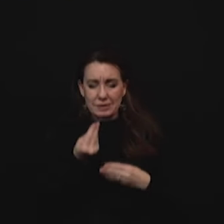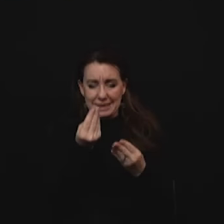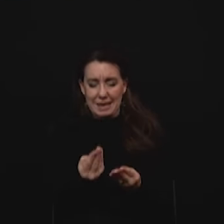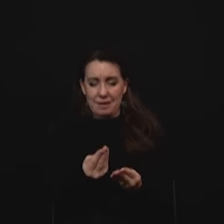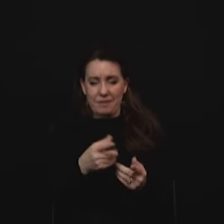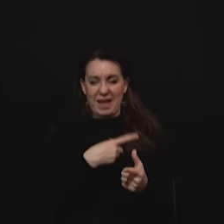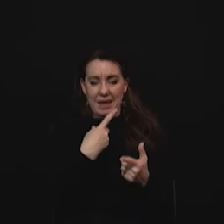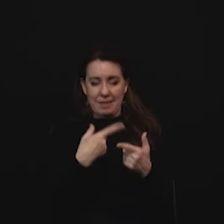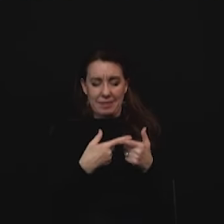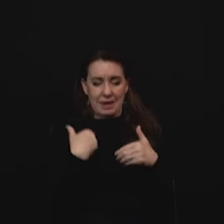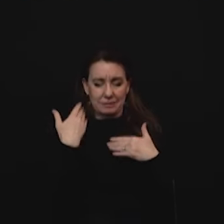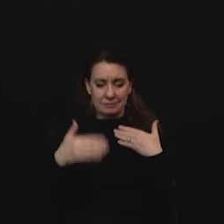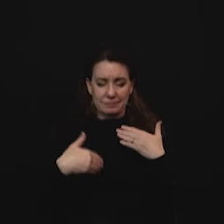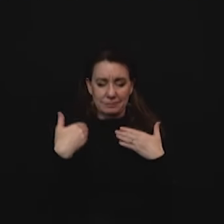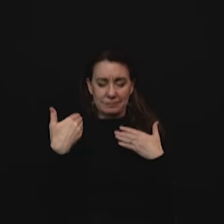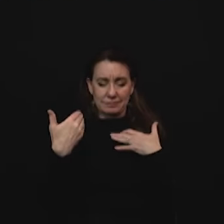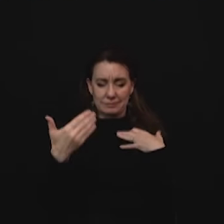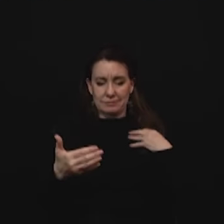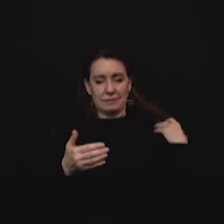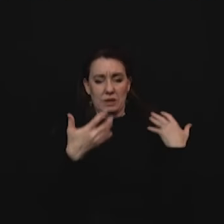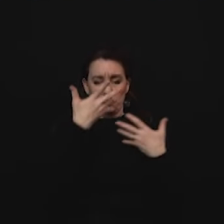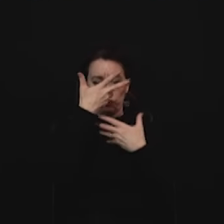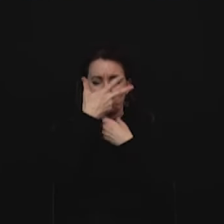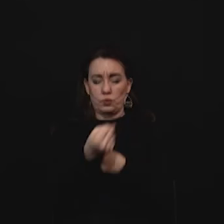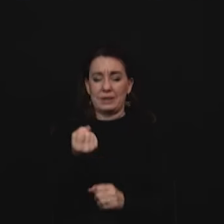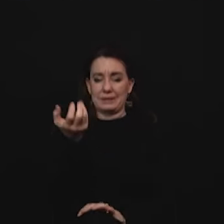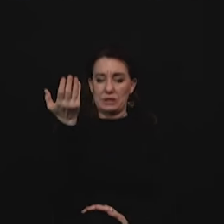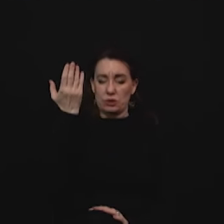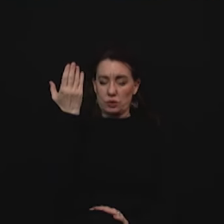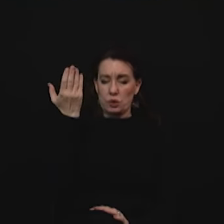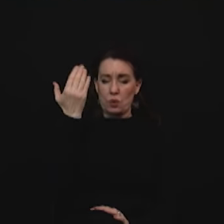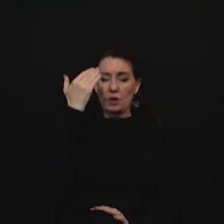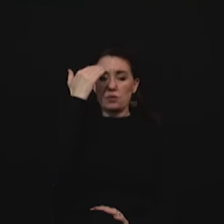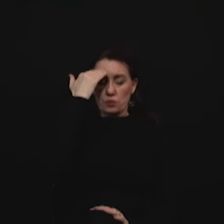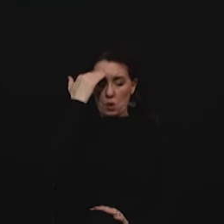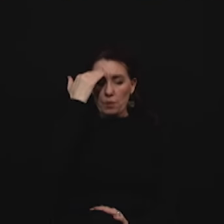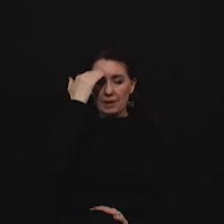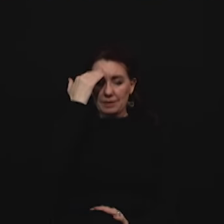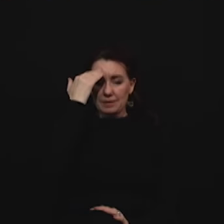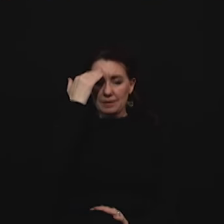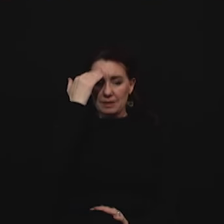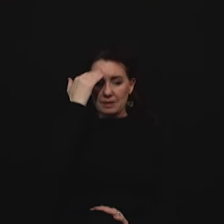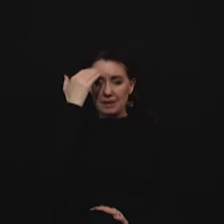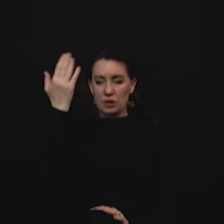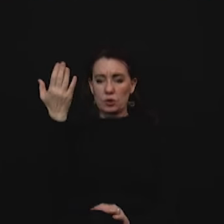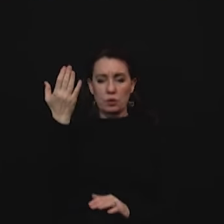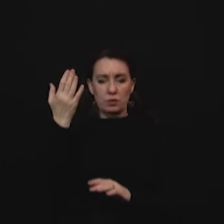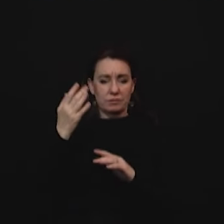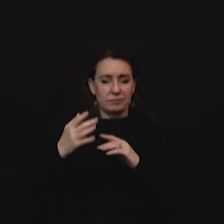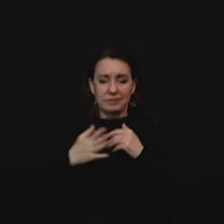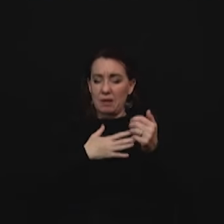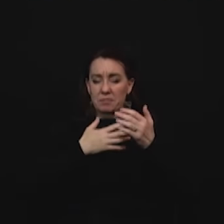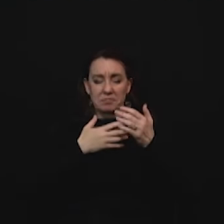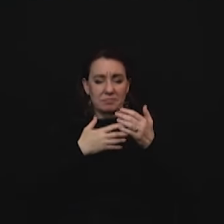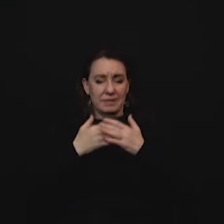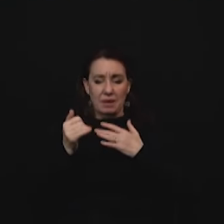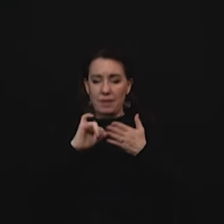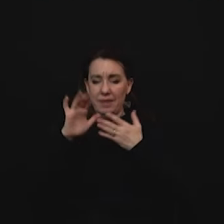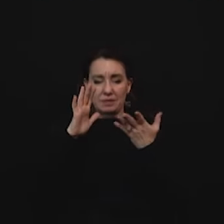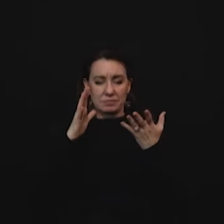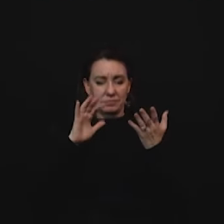out boldly in obedience, trusting you, knowing that you own the cattle on 1,000 hills. There is no such thing as lack with